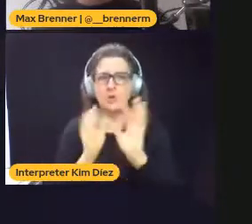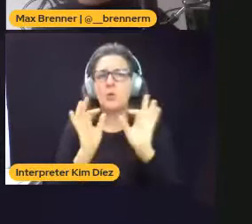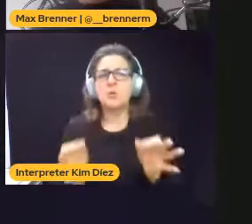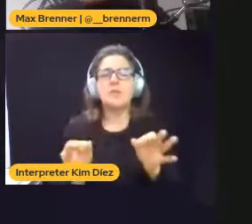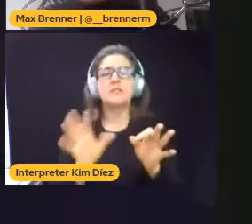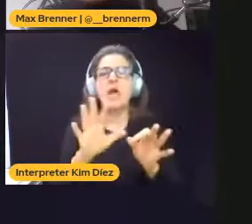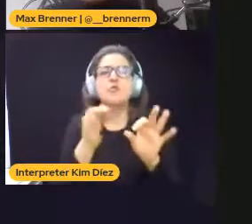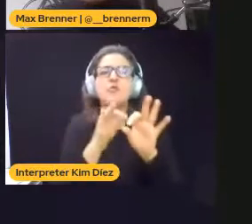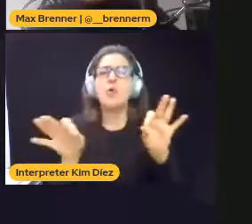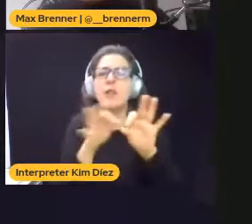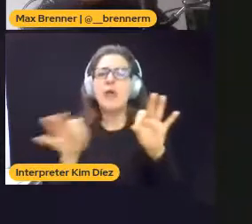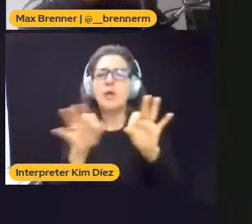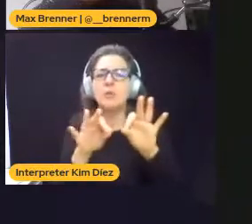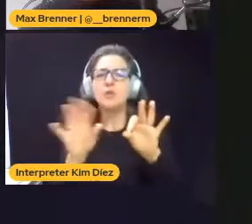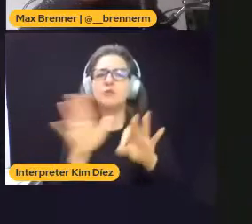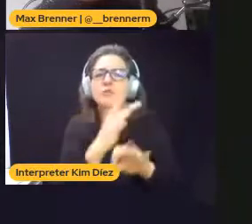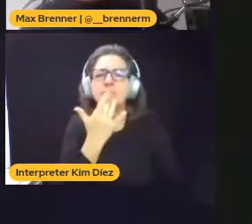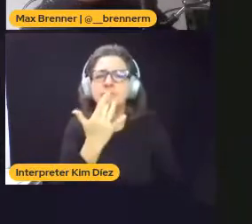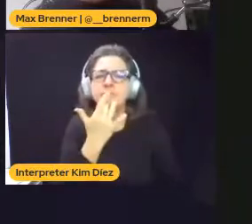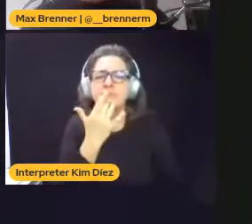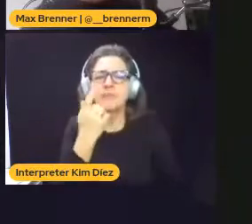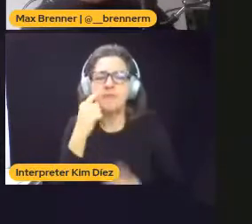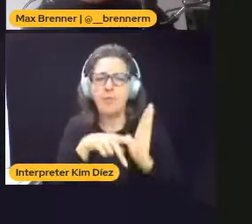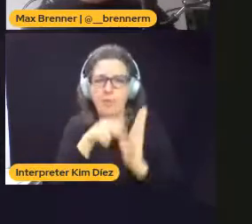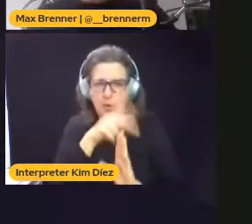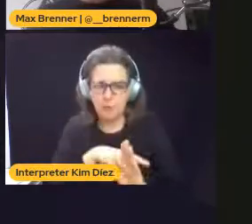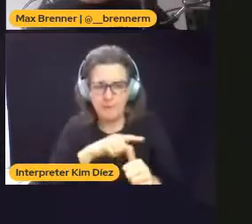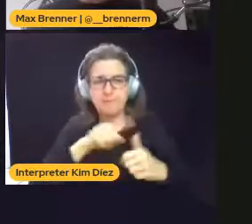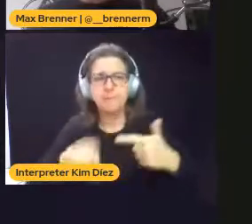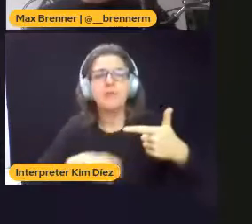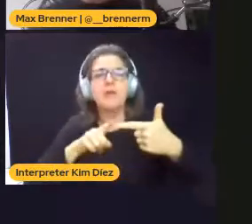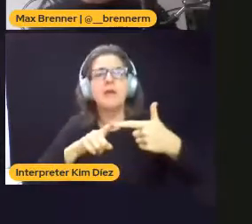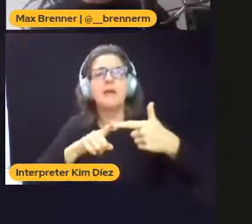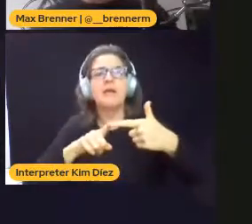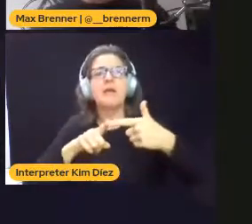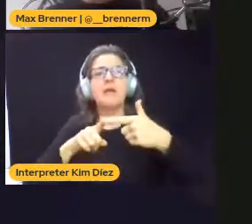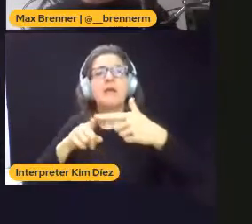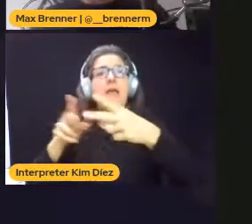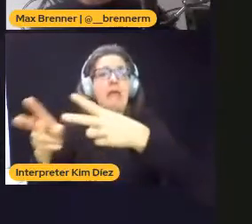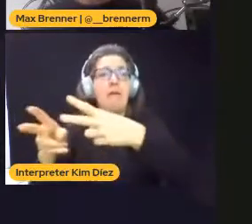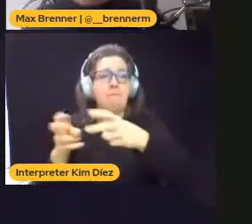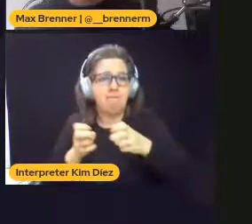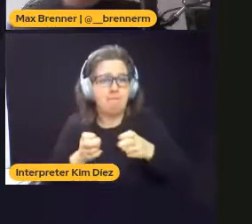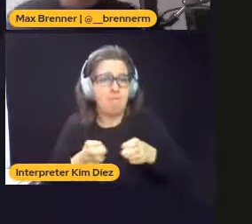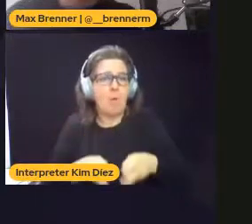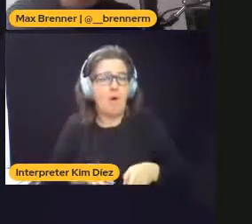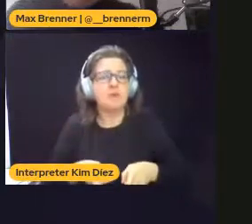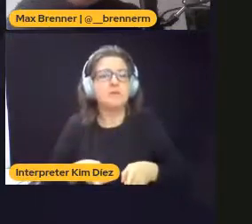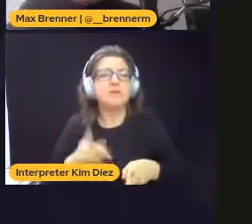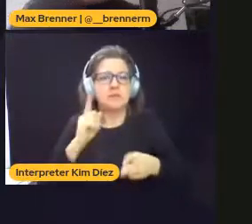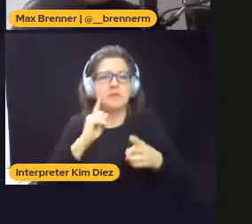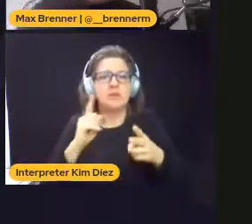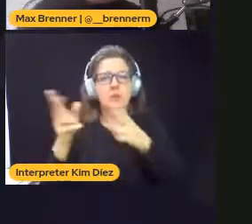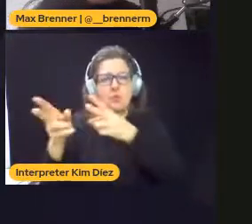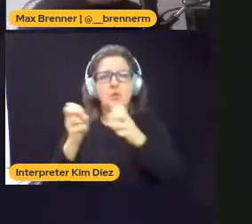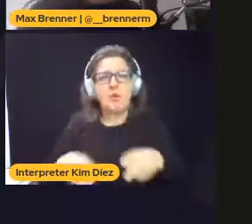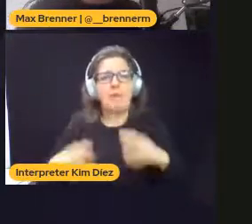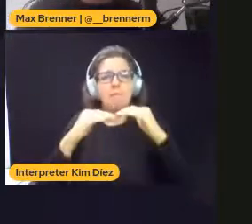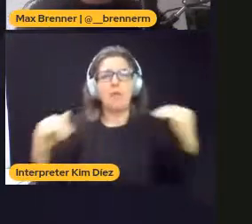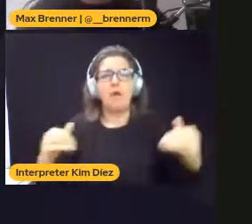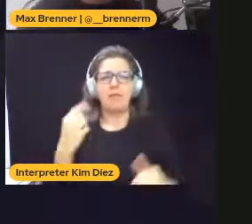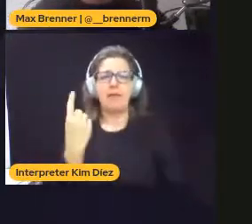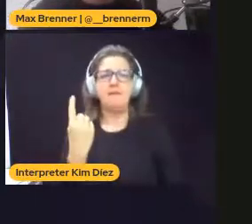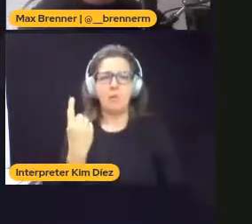choice. Then there's import. This is for importing the level one constructs for